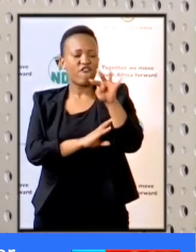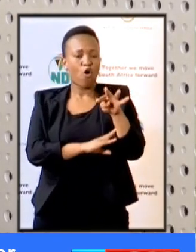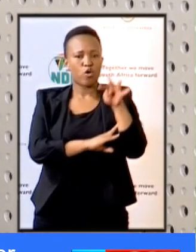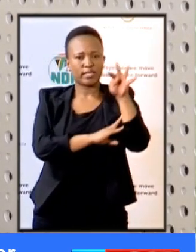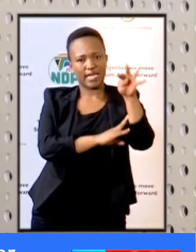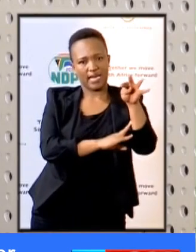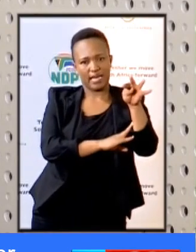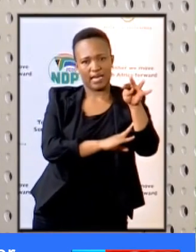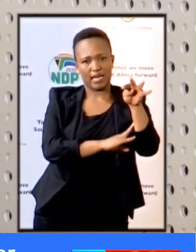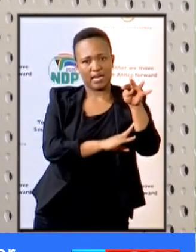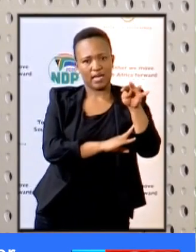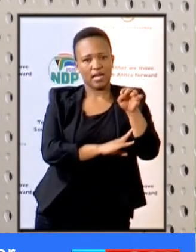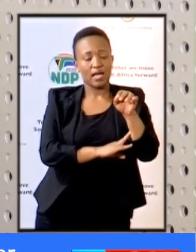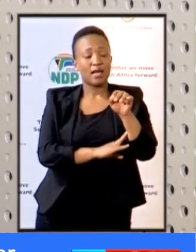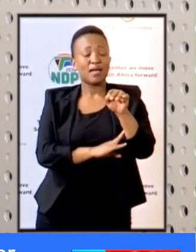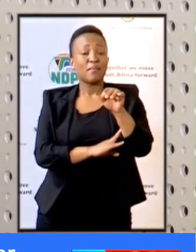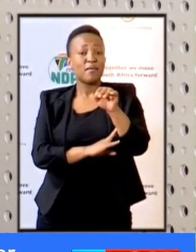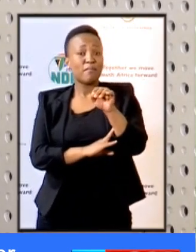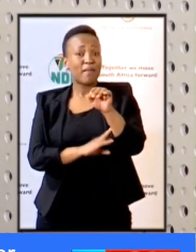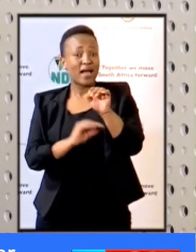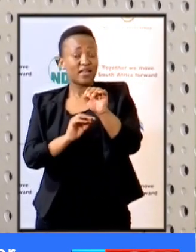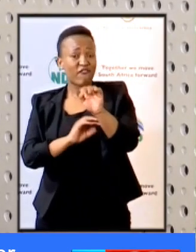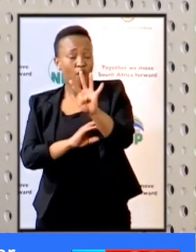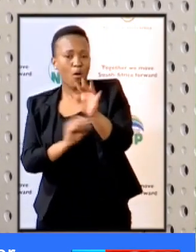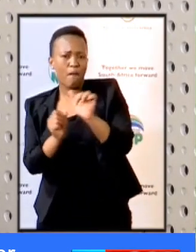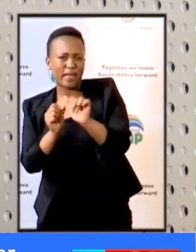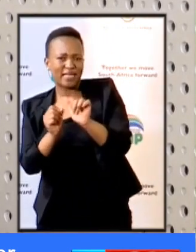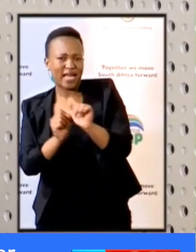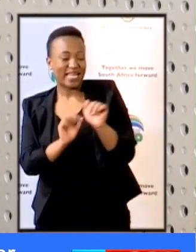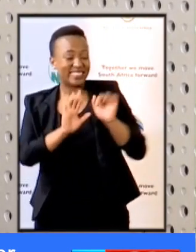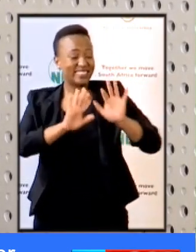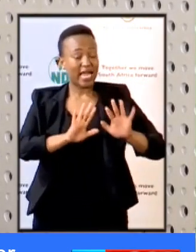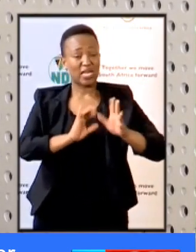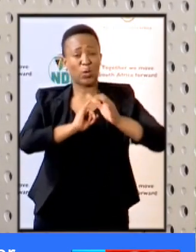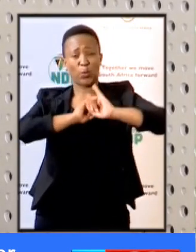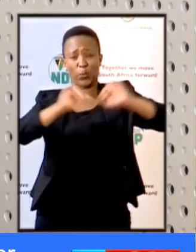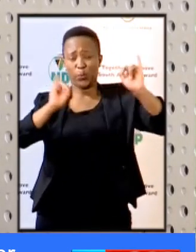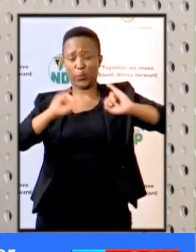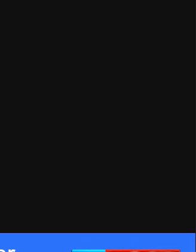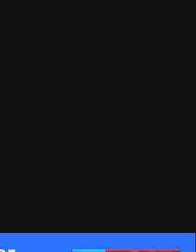really difficult situation. We have asked every